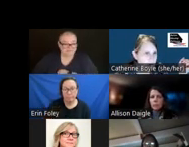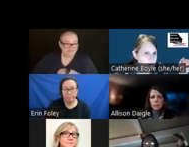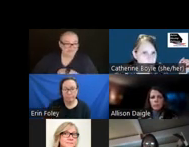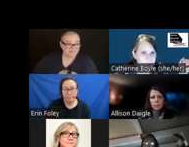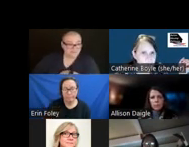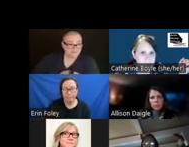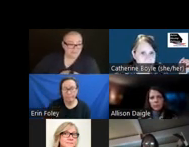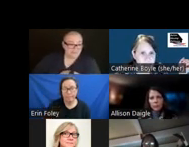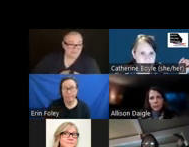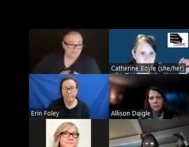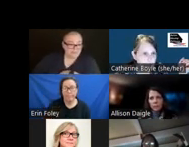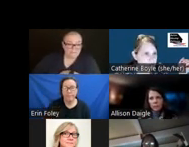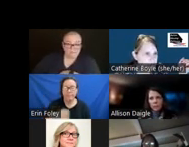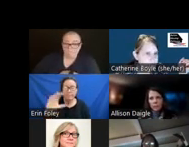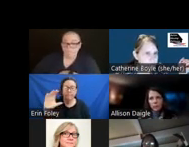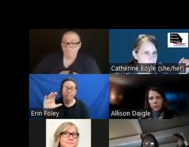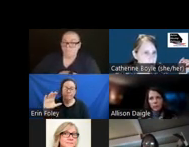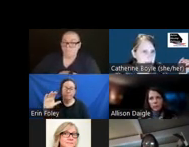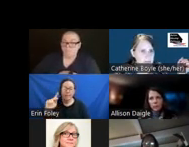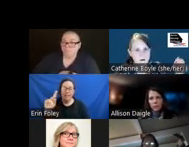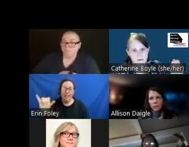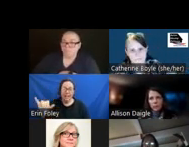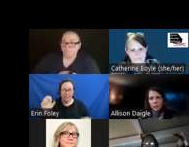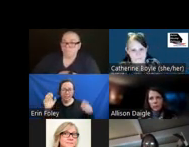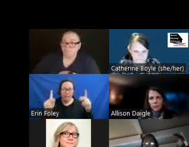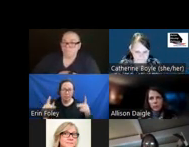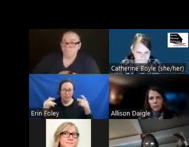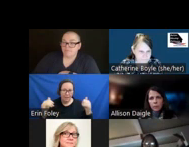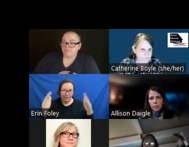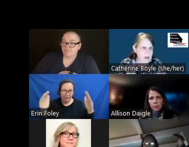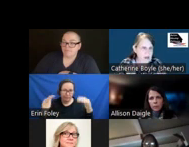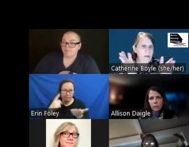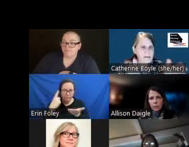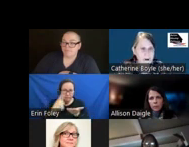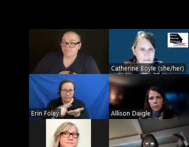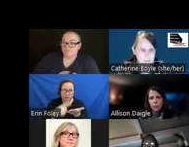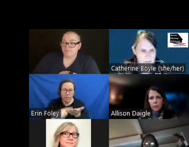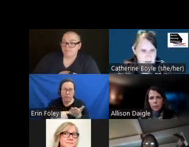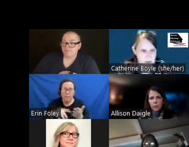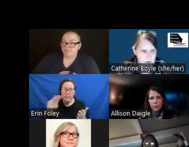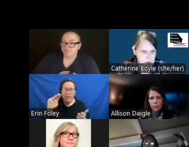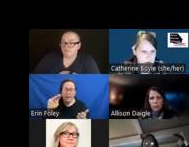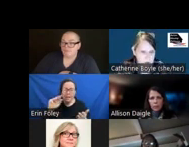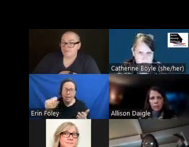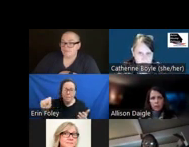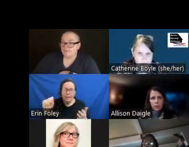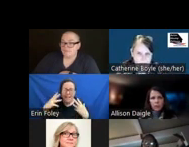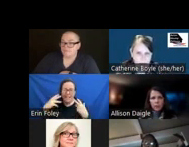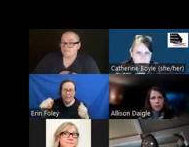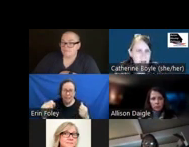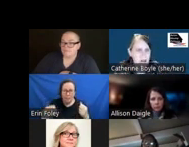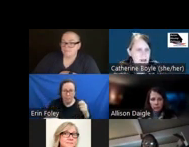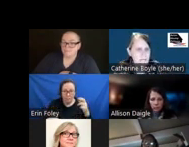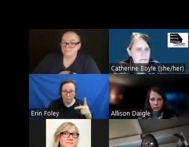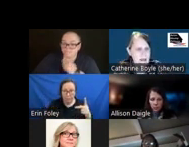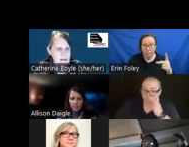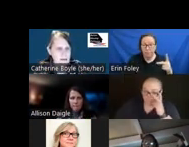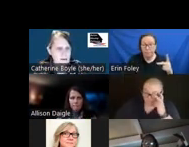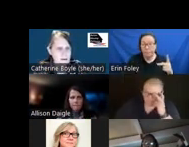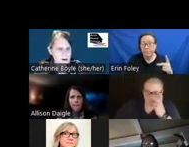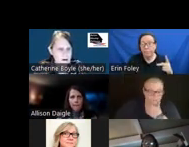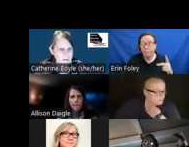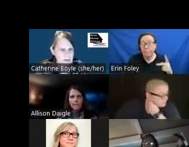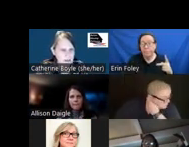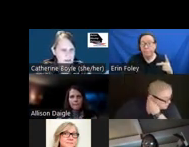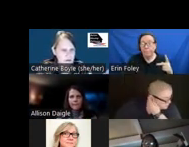All right, now, Mass Health. Mass Health must be used for services. And Mass